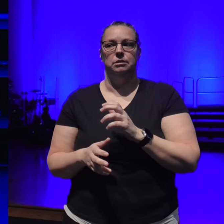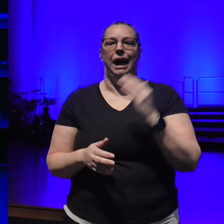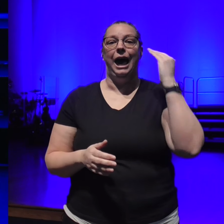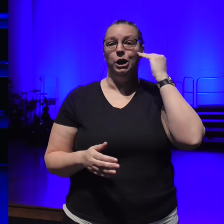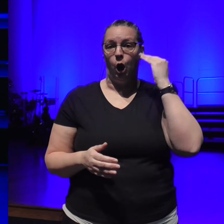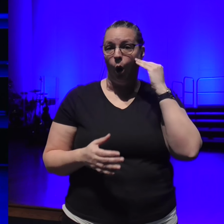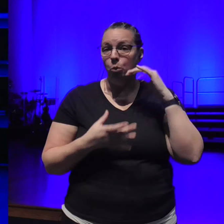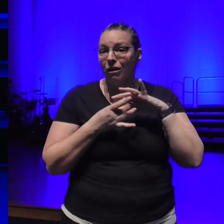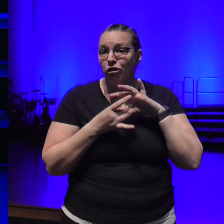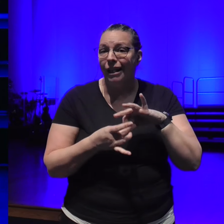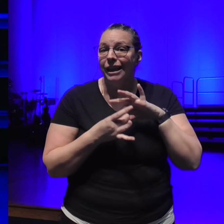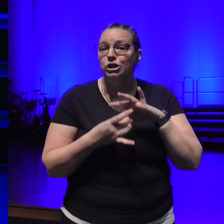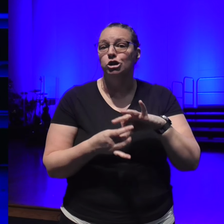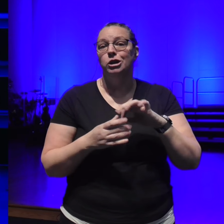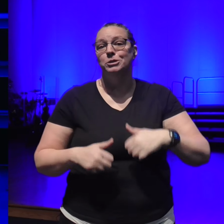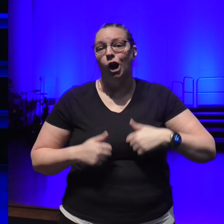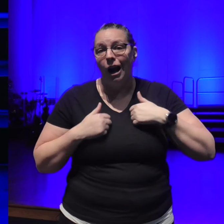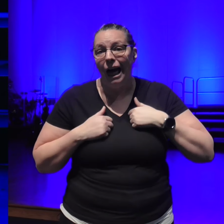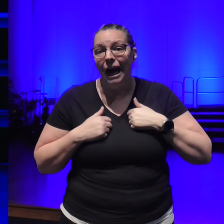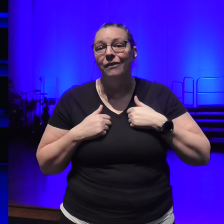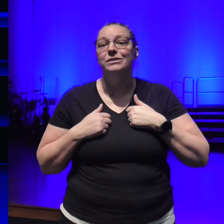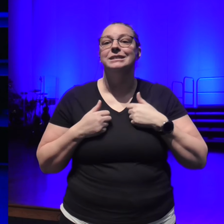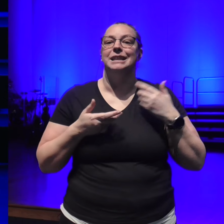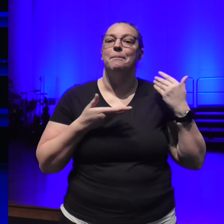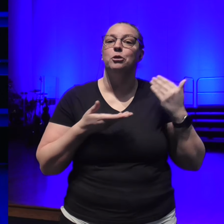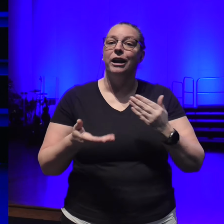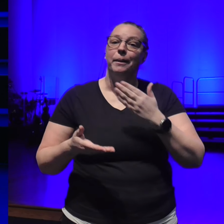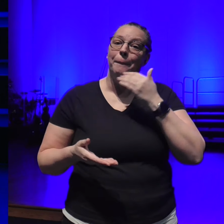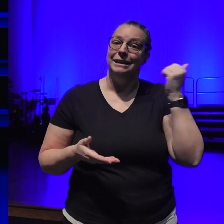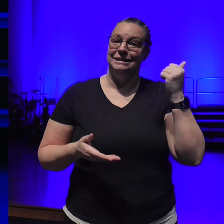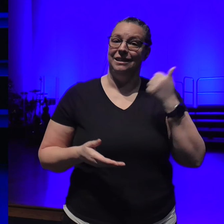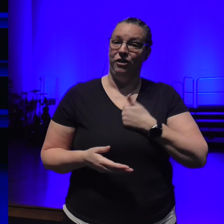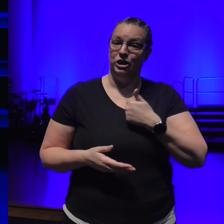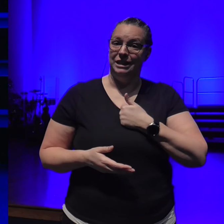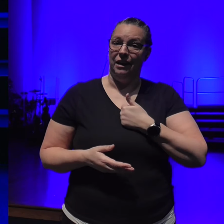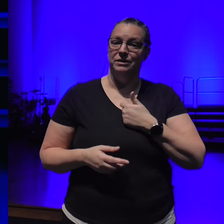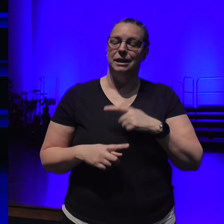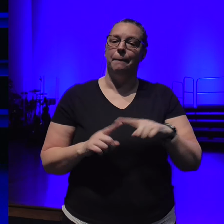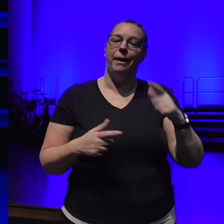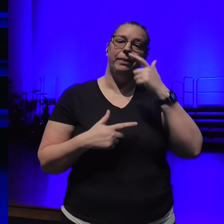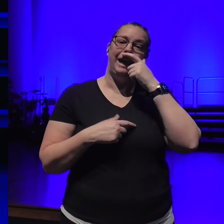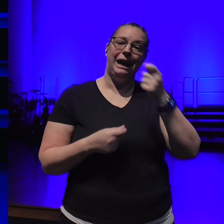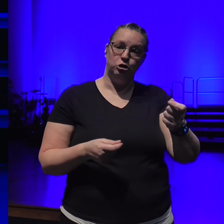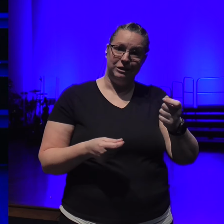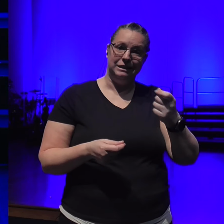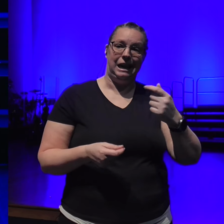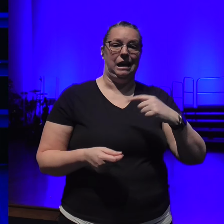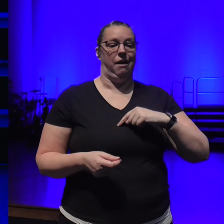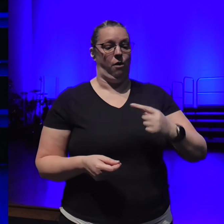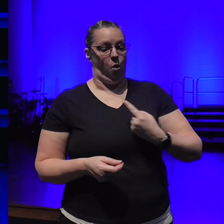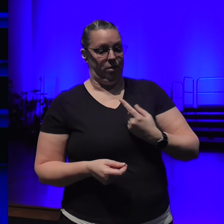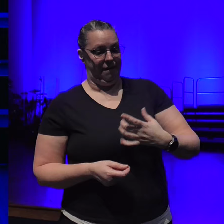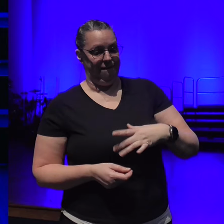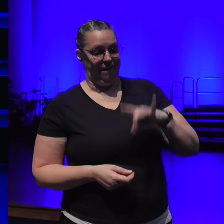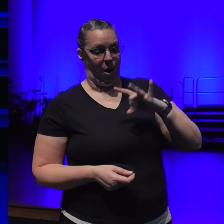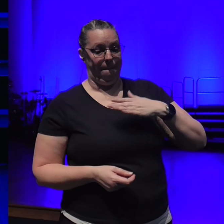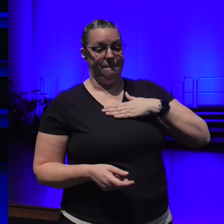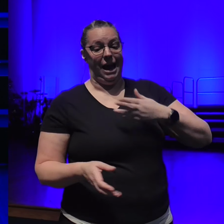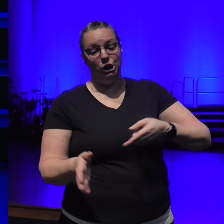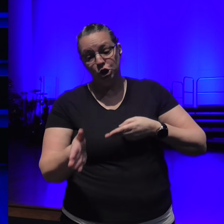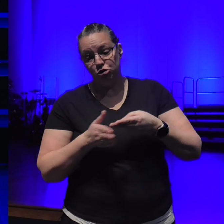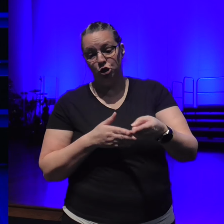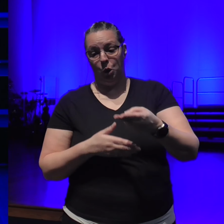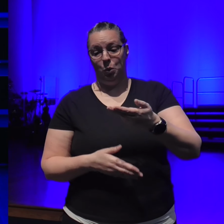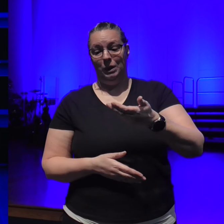are relationships that we have in our lives that bring out the best of ourselves, but the interesting truth is I've only found my truest self